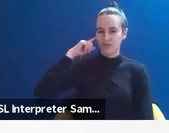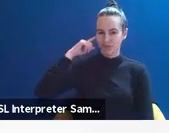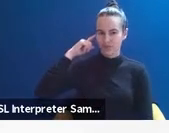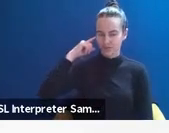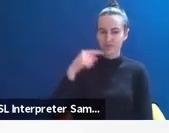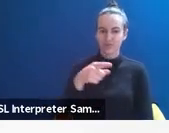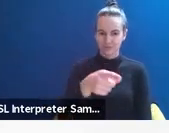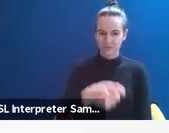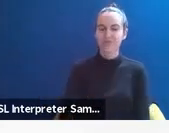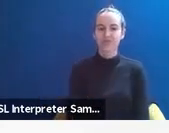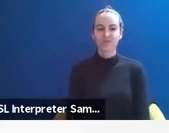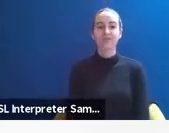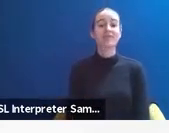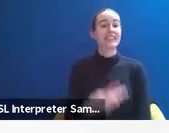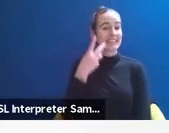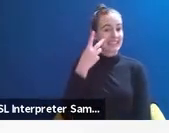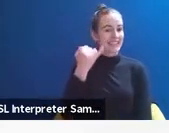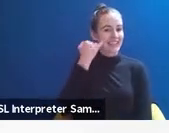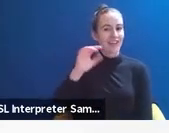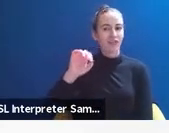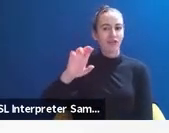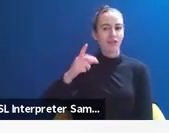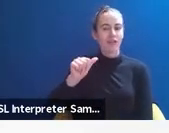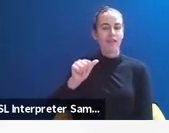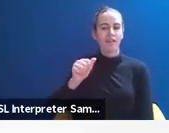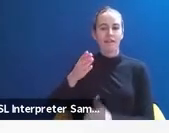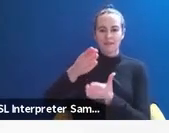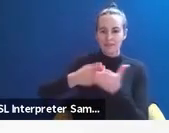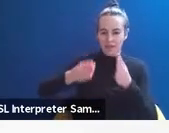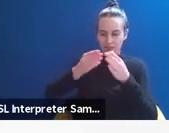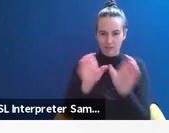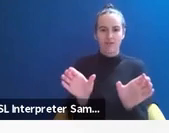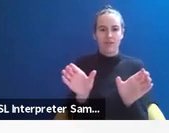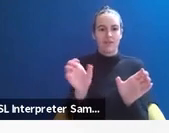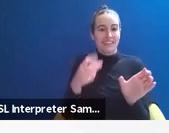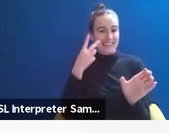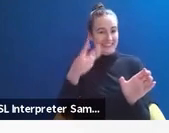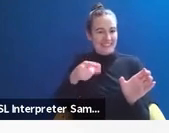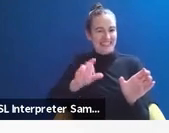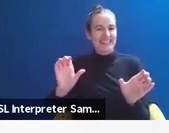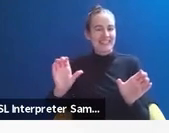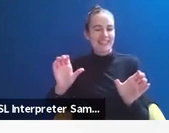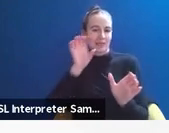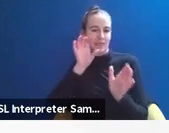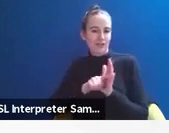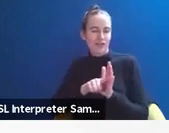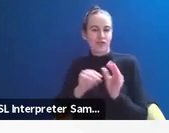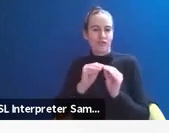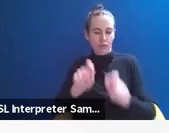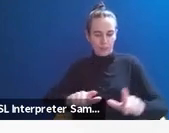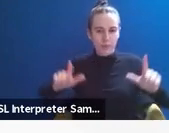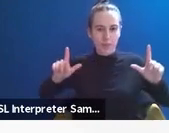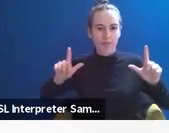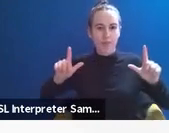image, we can see where we slice through the cochlea, and we see in C now a close-up view of